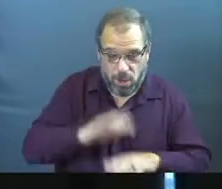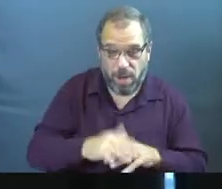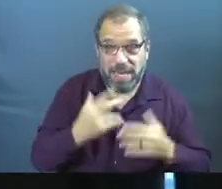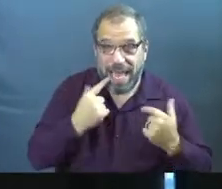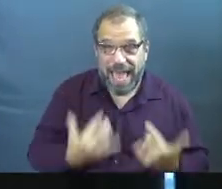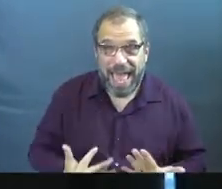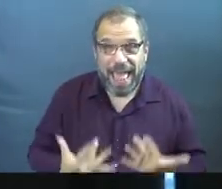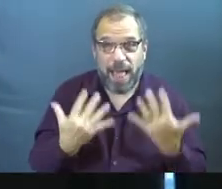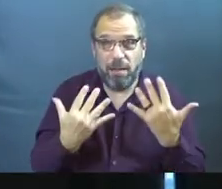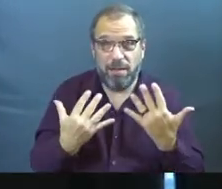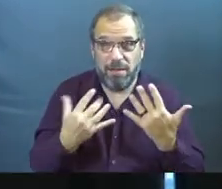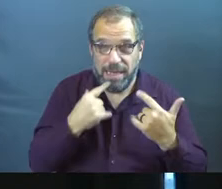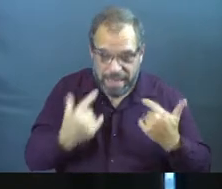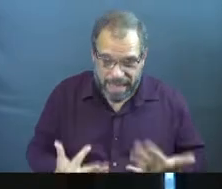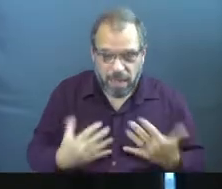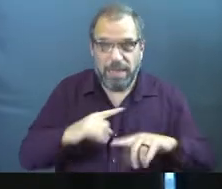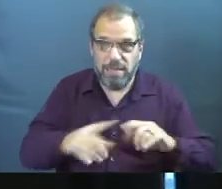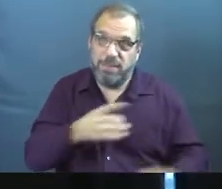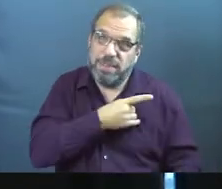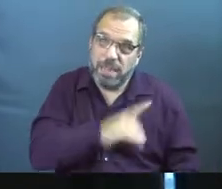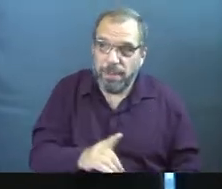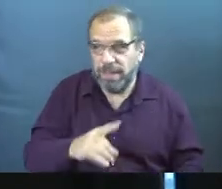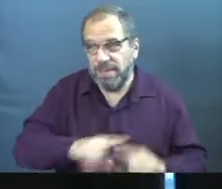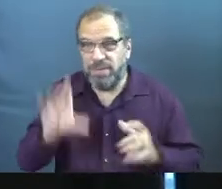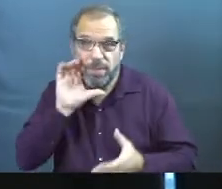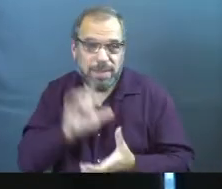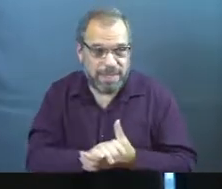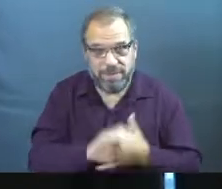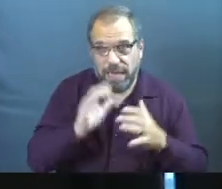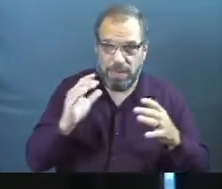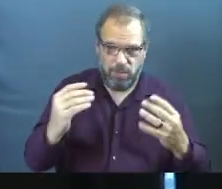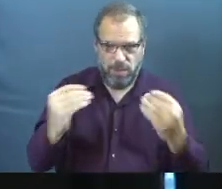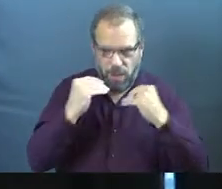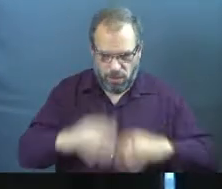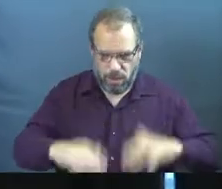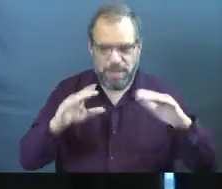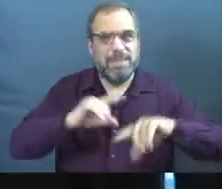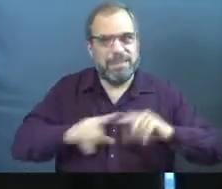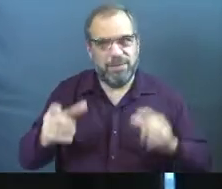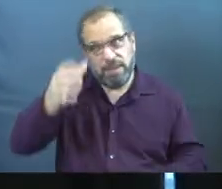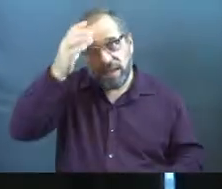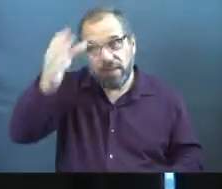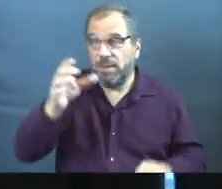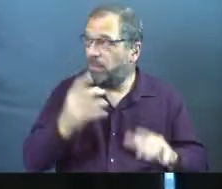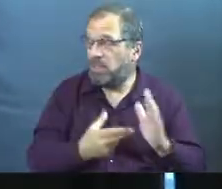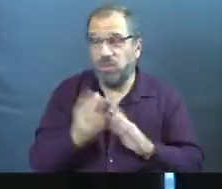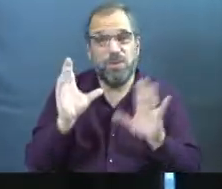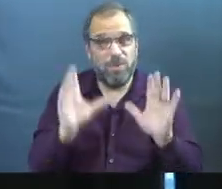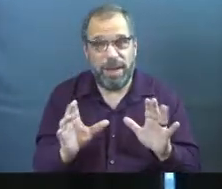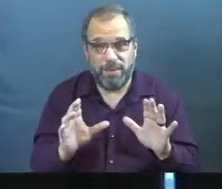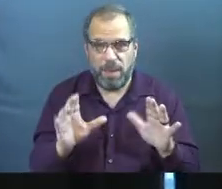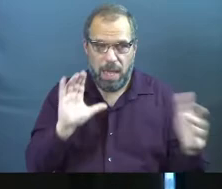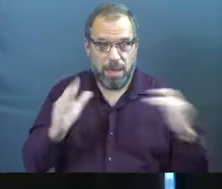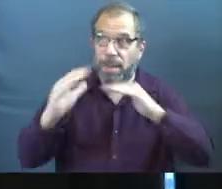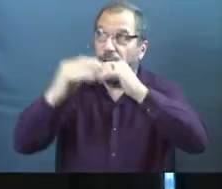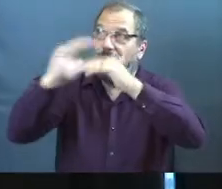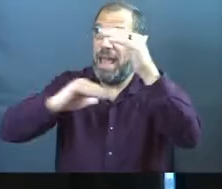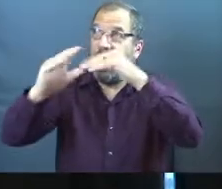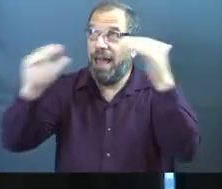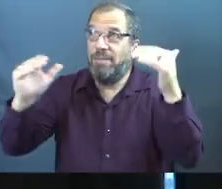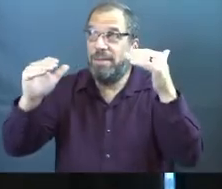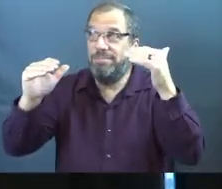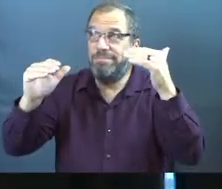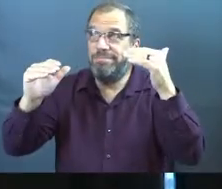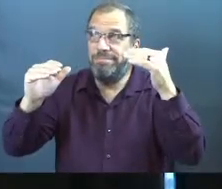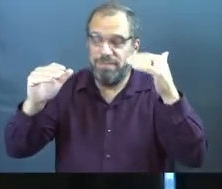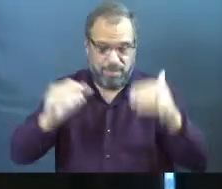hell. Like different denominations, different beliefs, different things we were taught growing up. There's a lot of different concepts. And the truth is like compared to heaven, there's not as